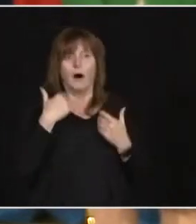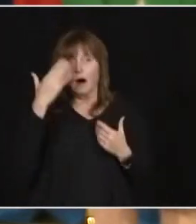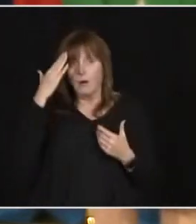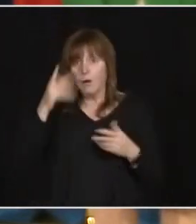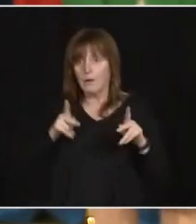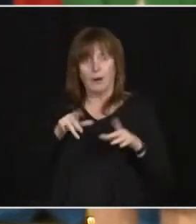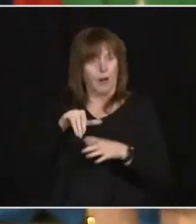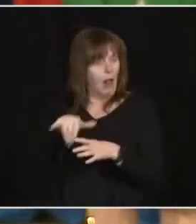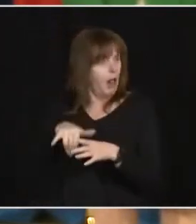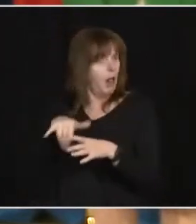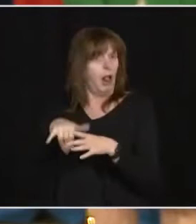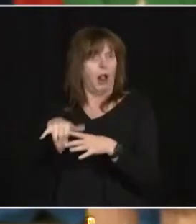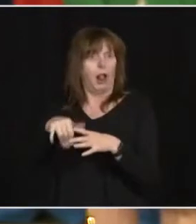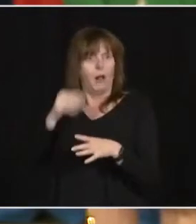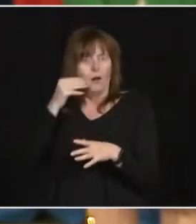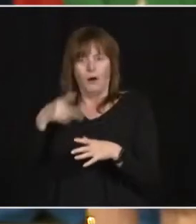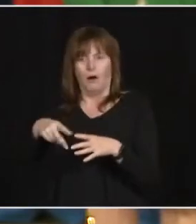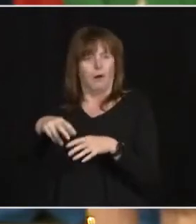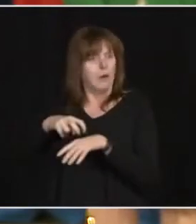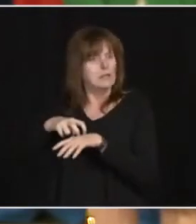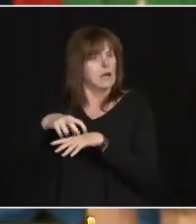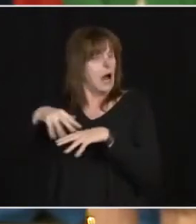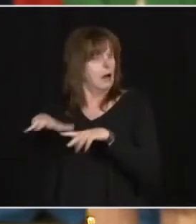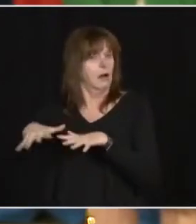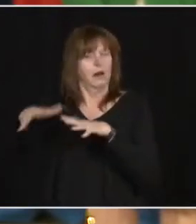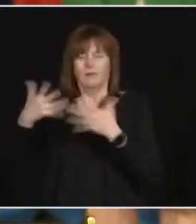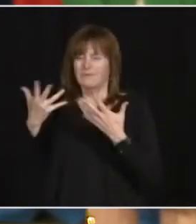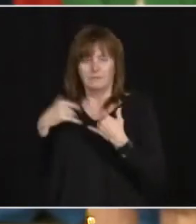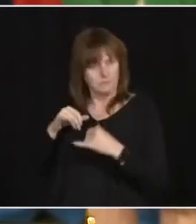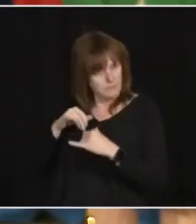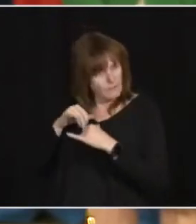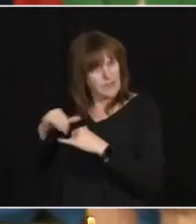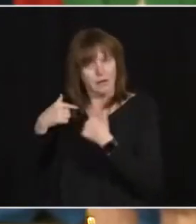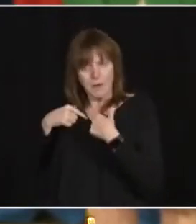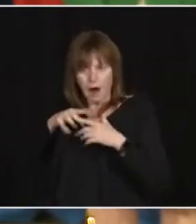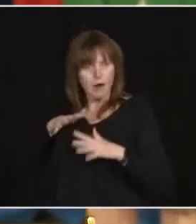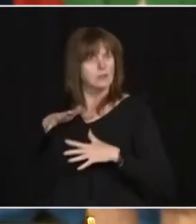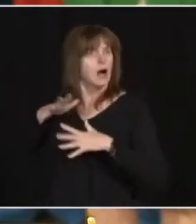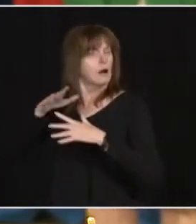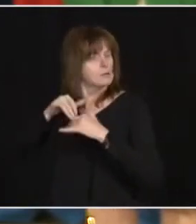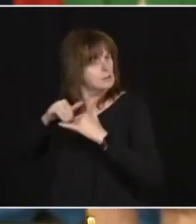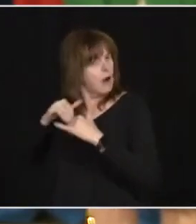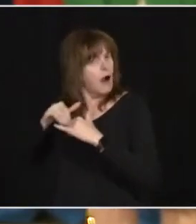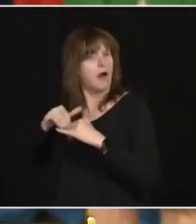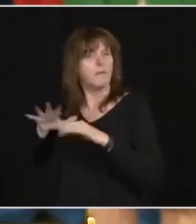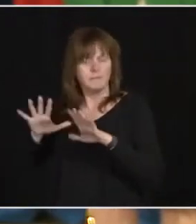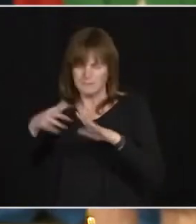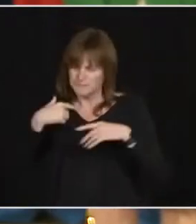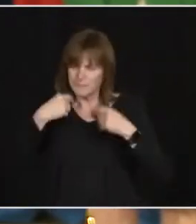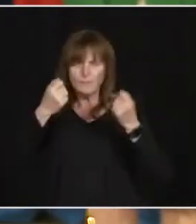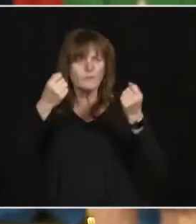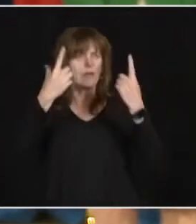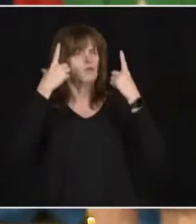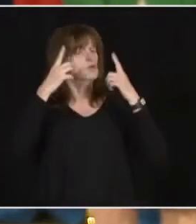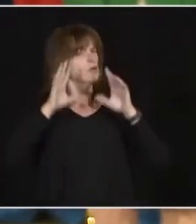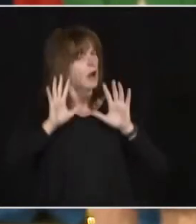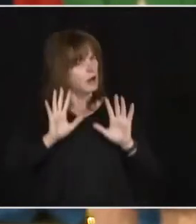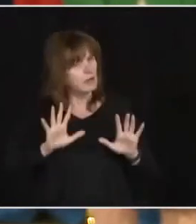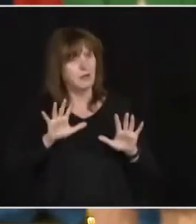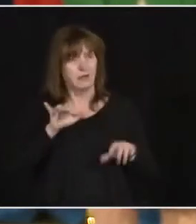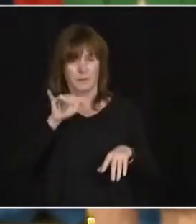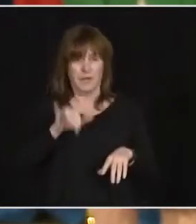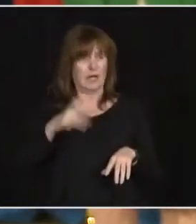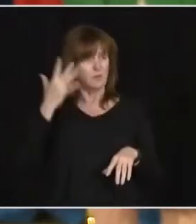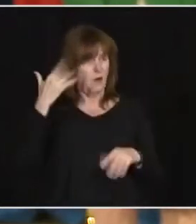anxious staying in their homes, and I share that anxiety with you. And that's exactly why I'm working